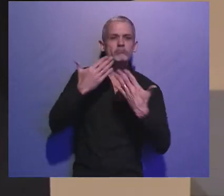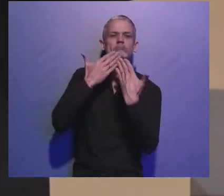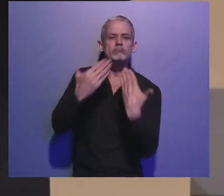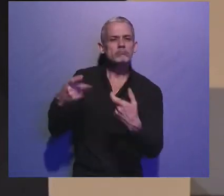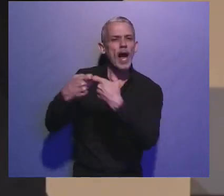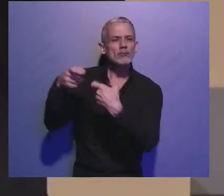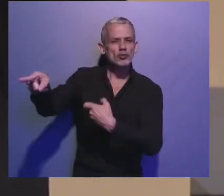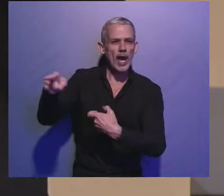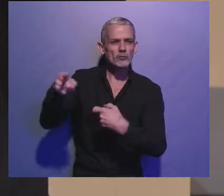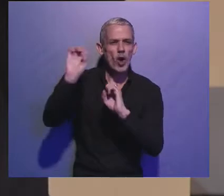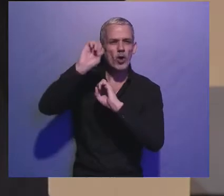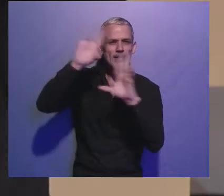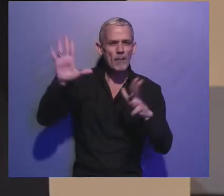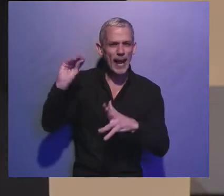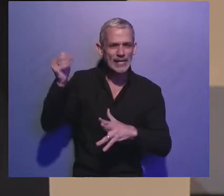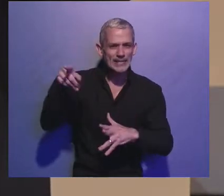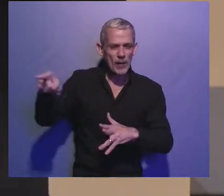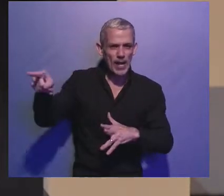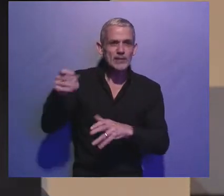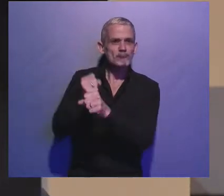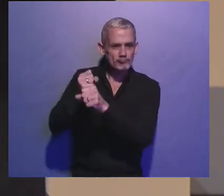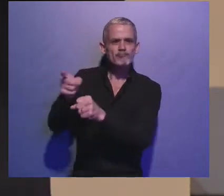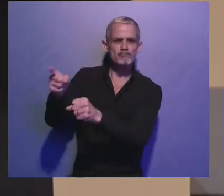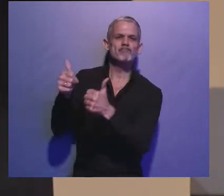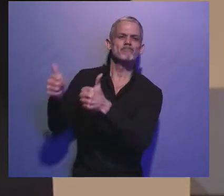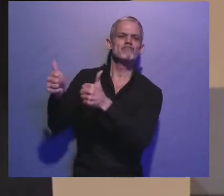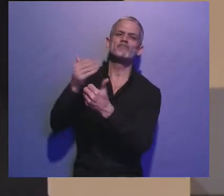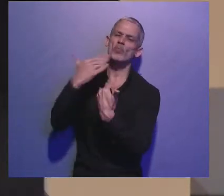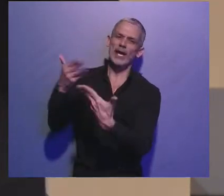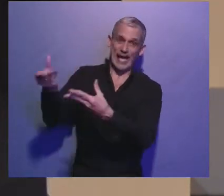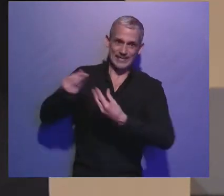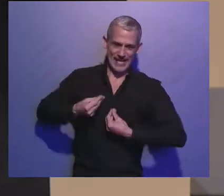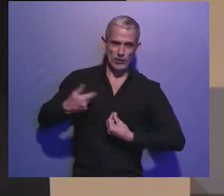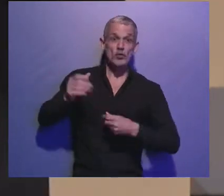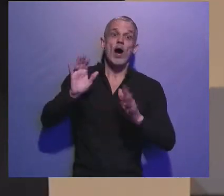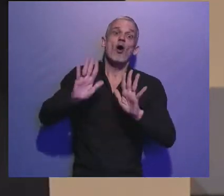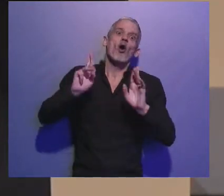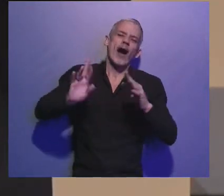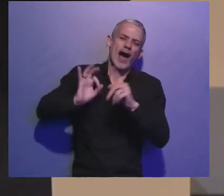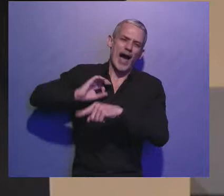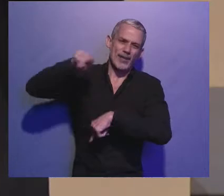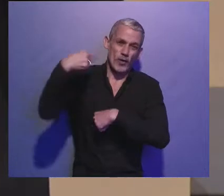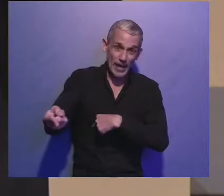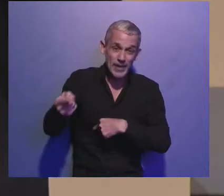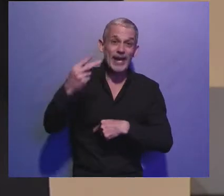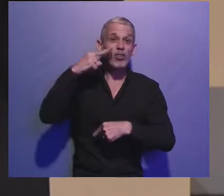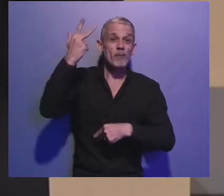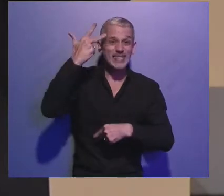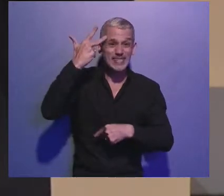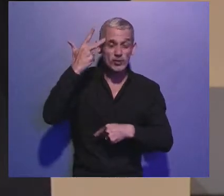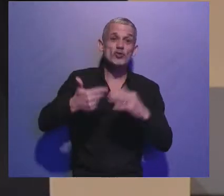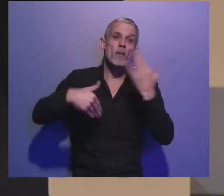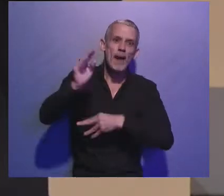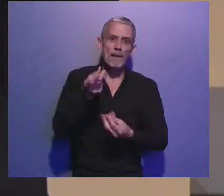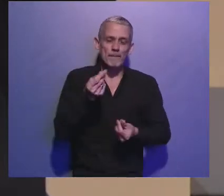like to take this opportunity to publicly thank you for your contribution to our work. We expect next